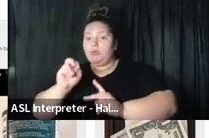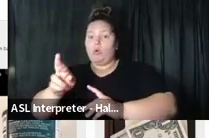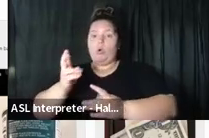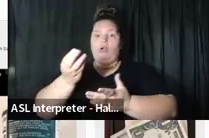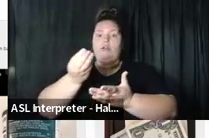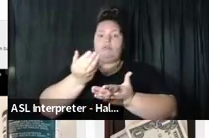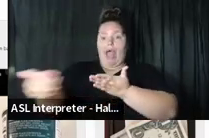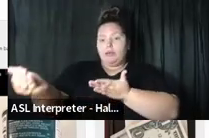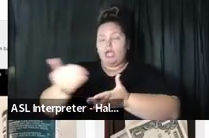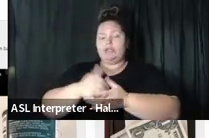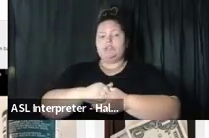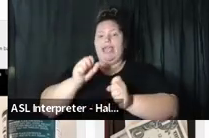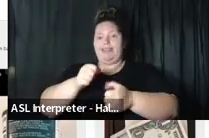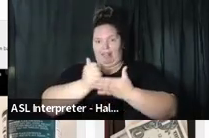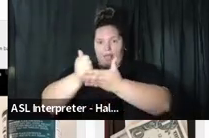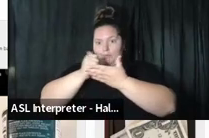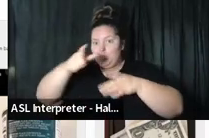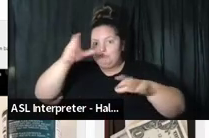and help you explore.